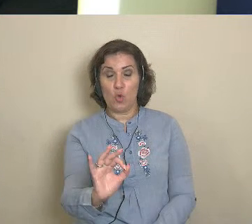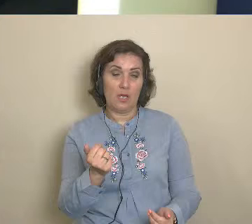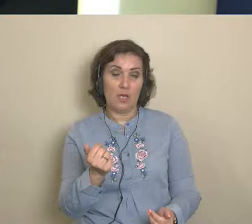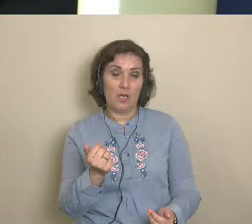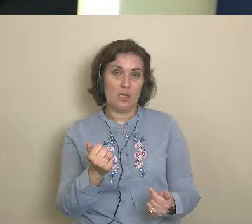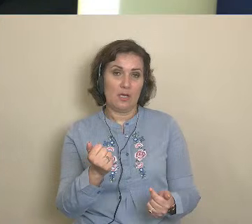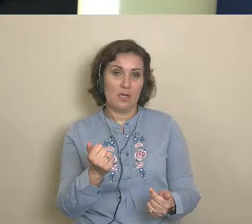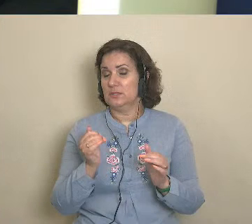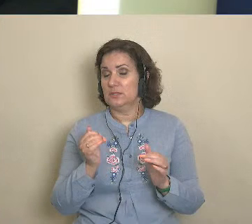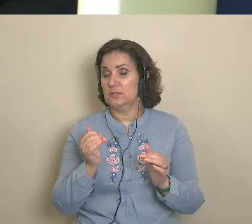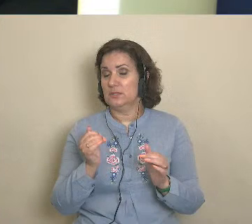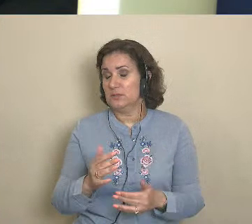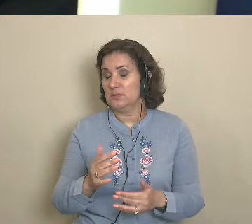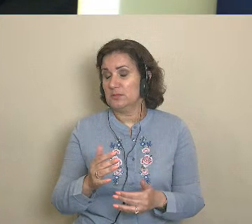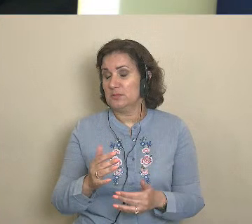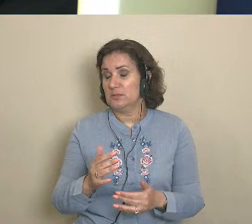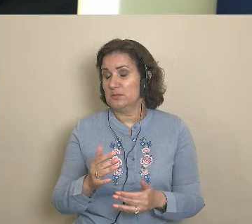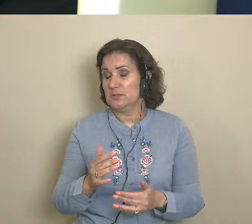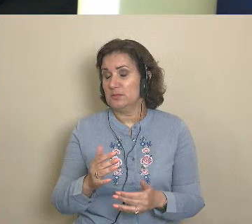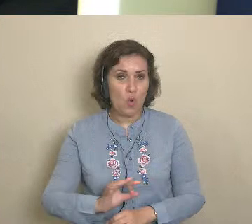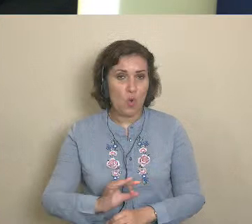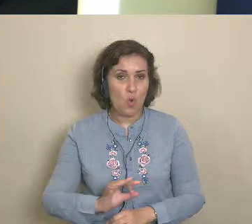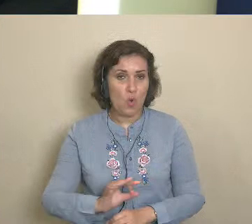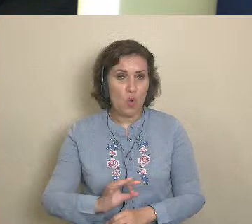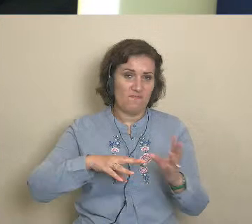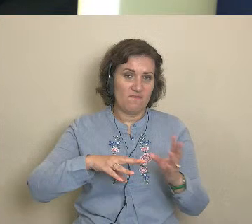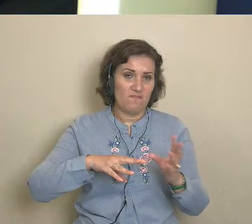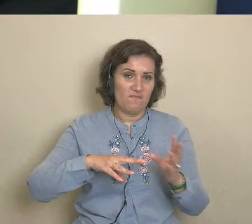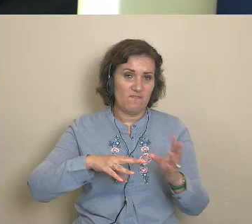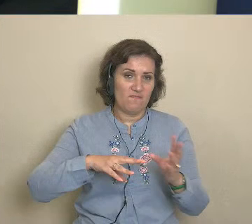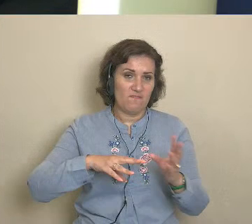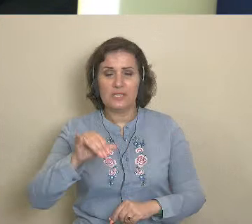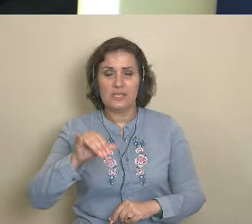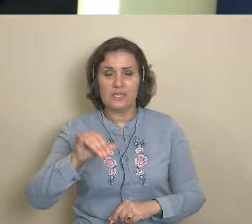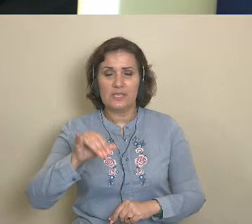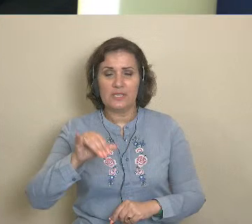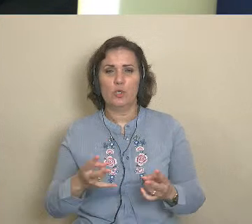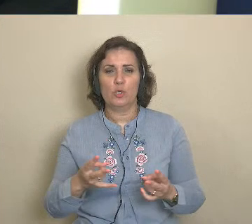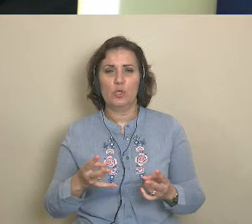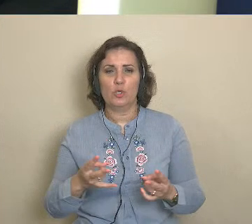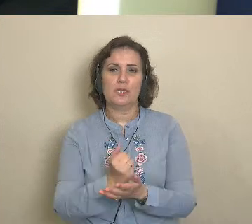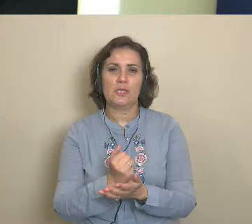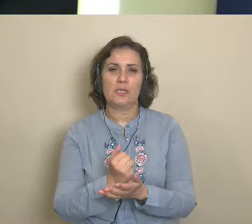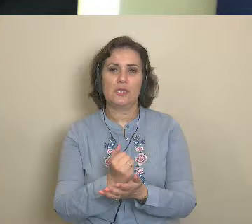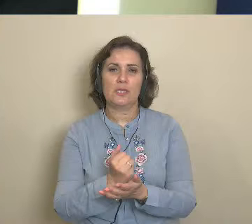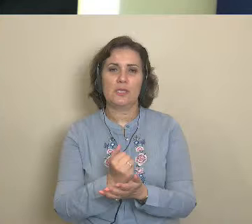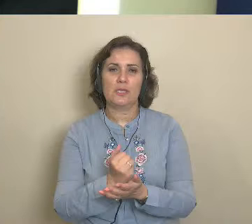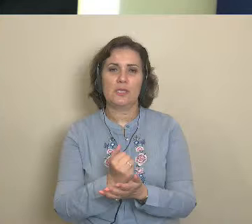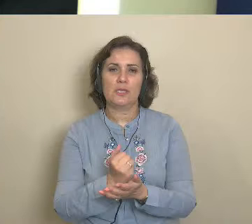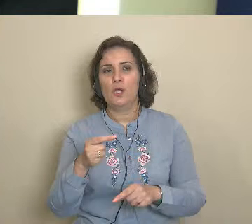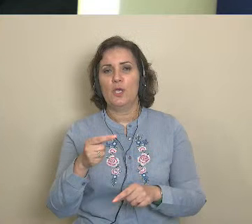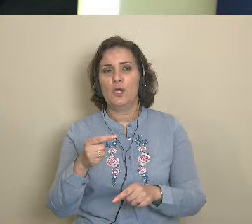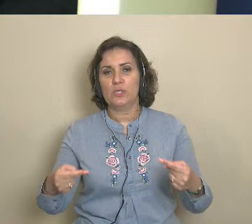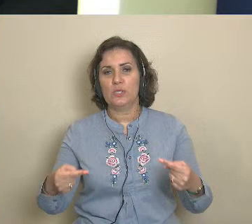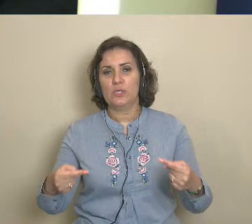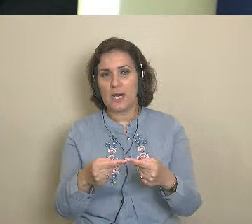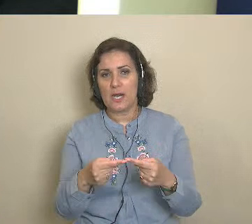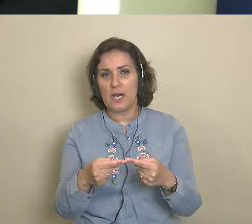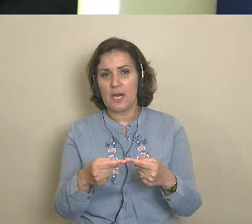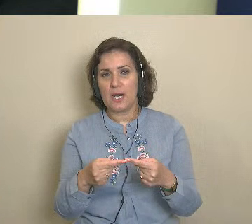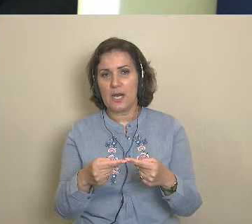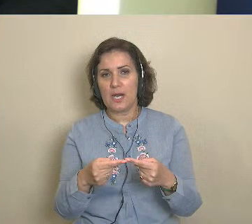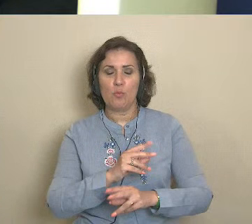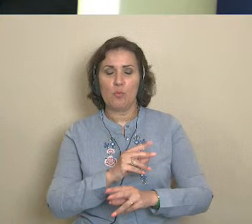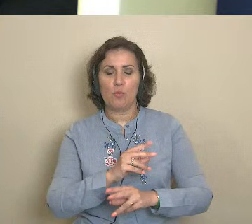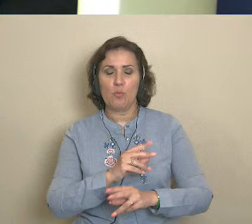previous elections, at the moment we are starting from the scratch. We reset it to zero when it comes to experience. We need to acquire